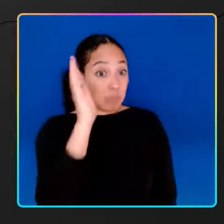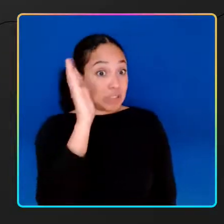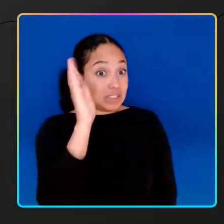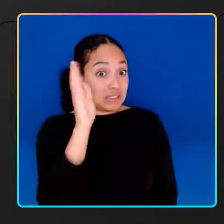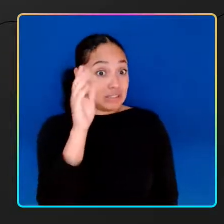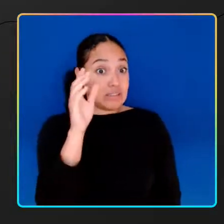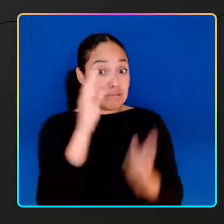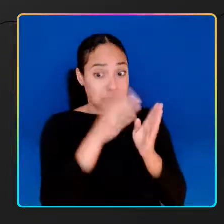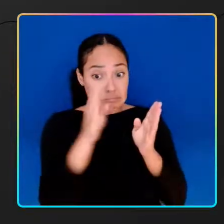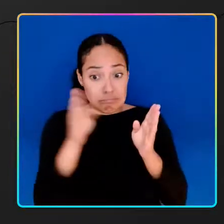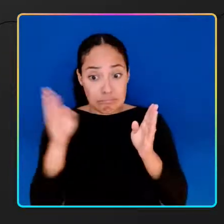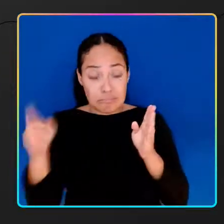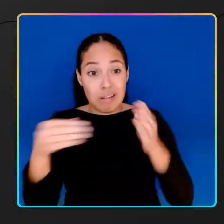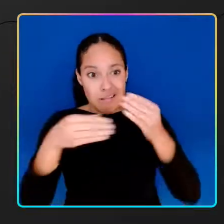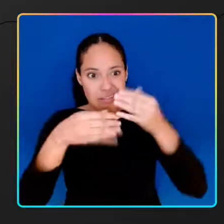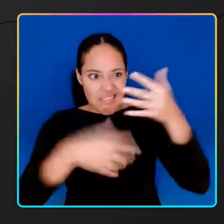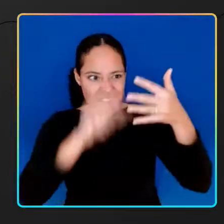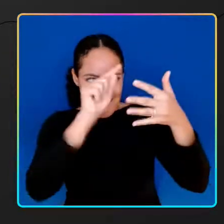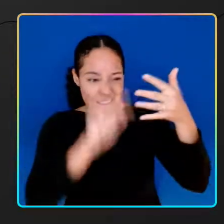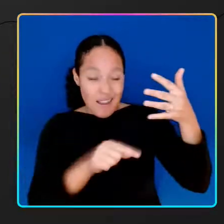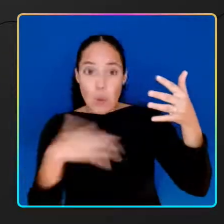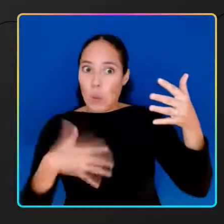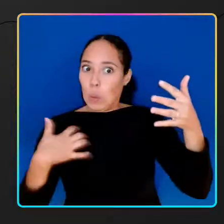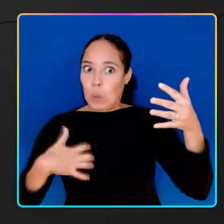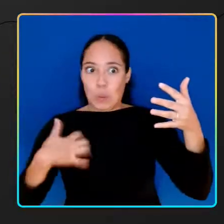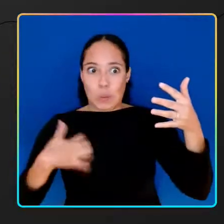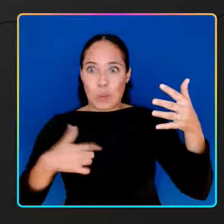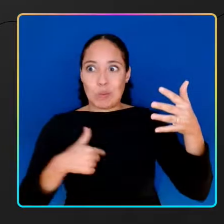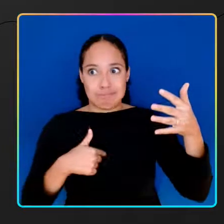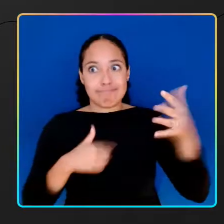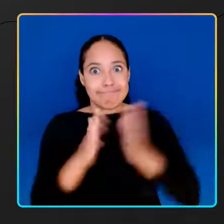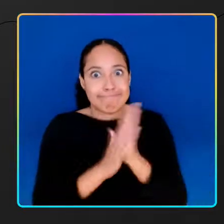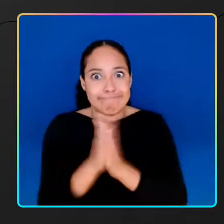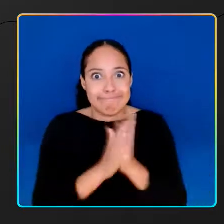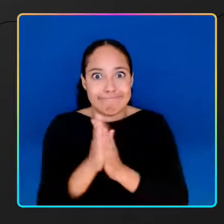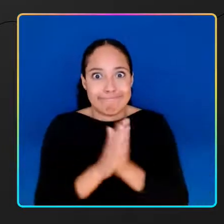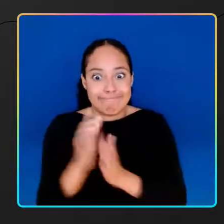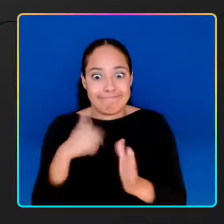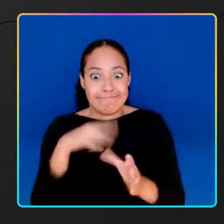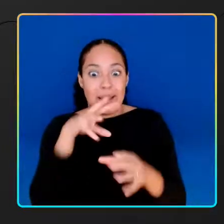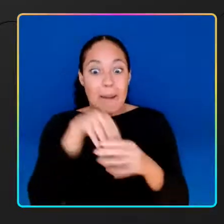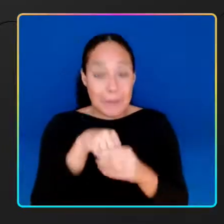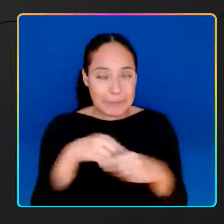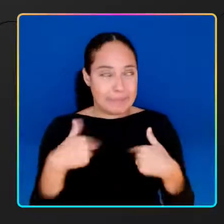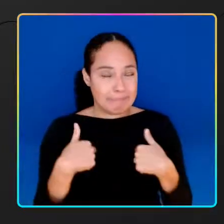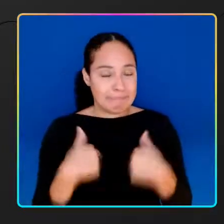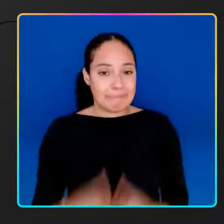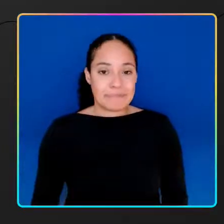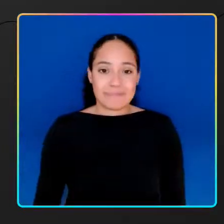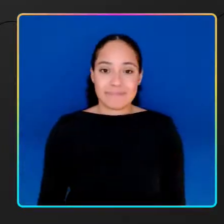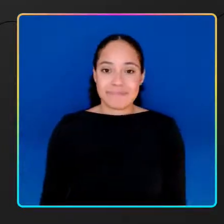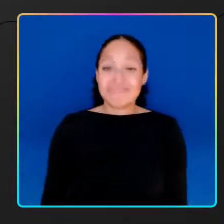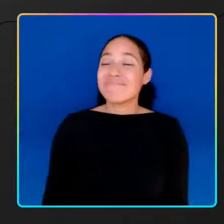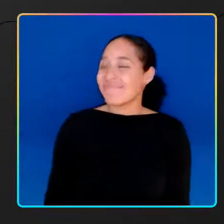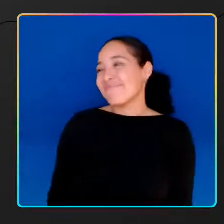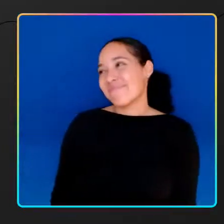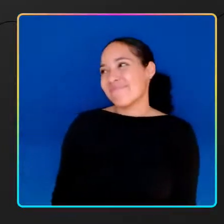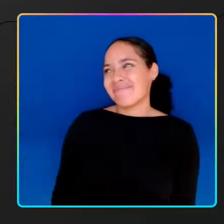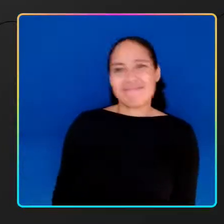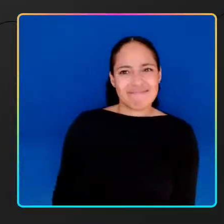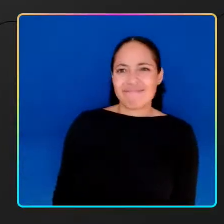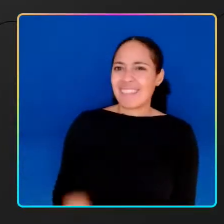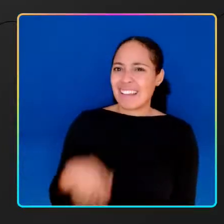of, so I'm even excited to start watching. Yeah, just like Layla said, learn a lot from the